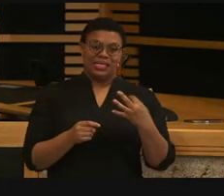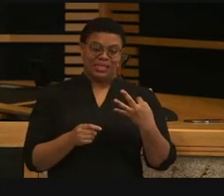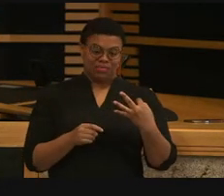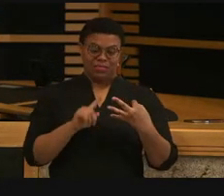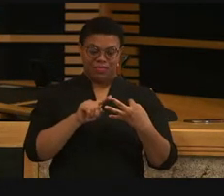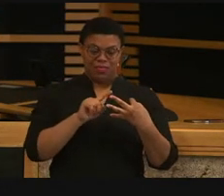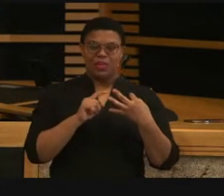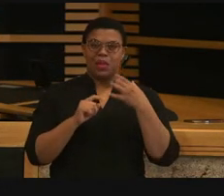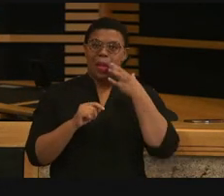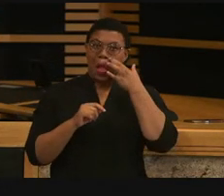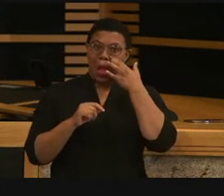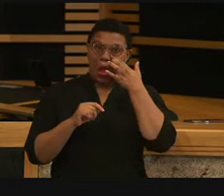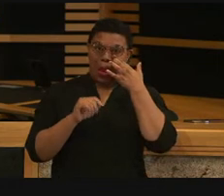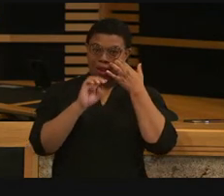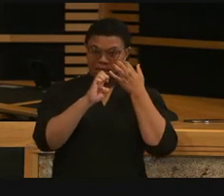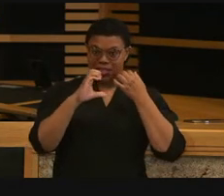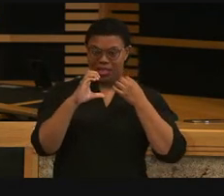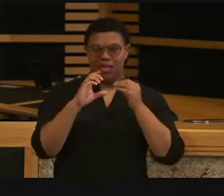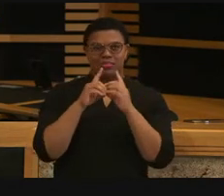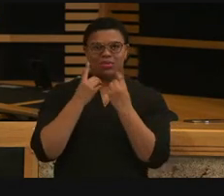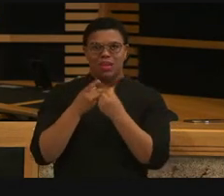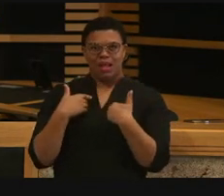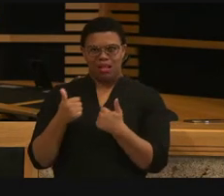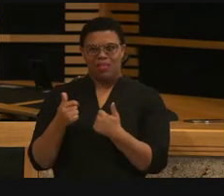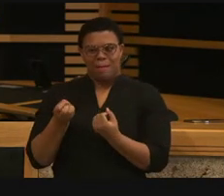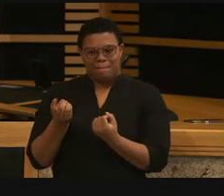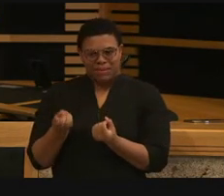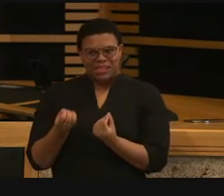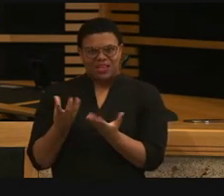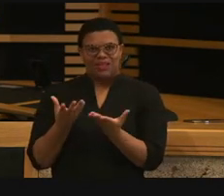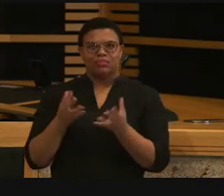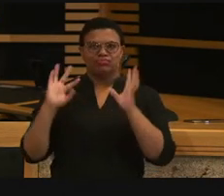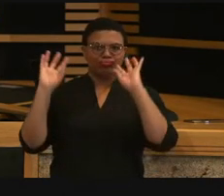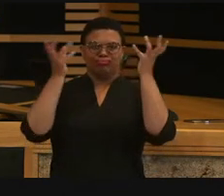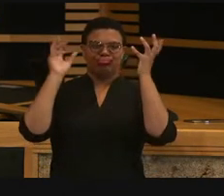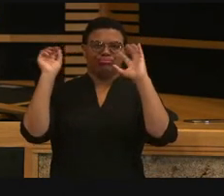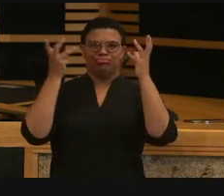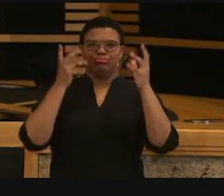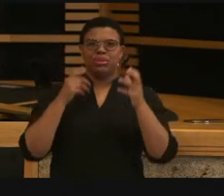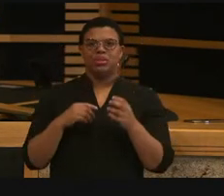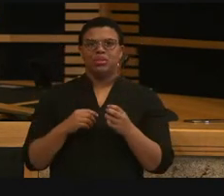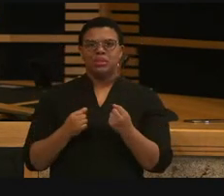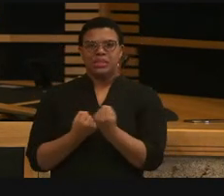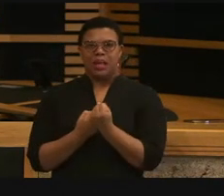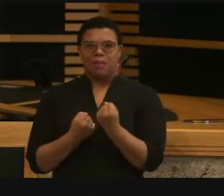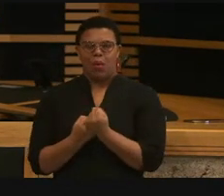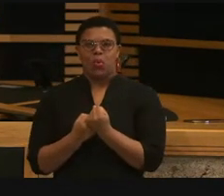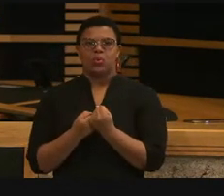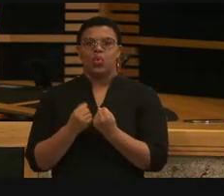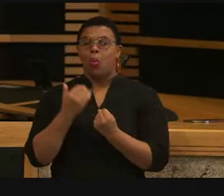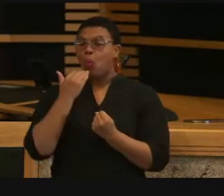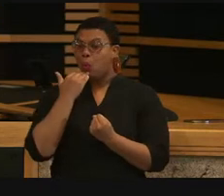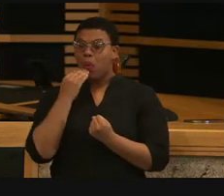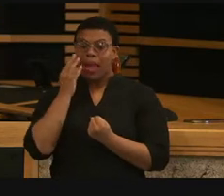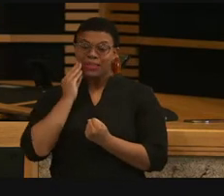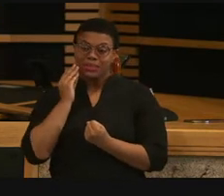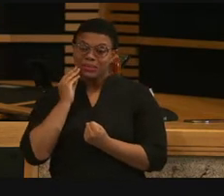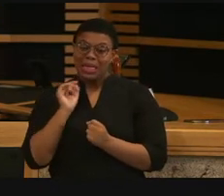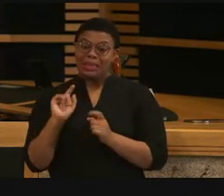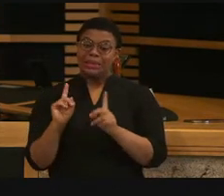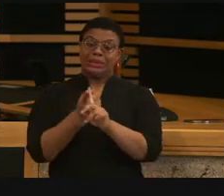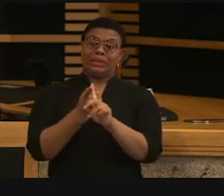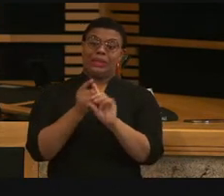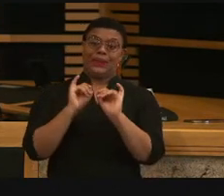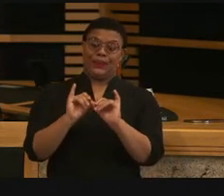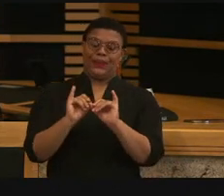Cape Department of Health to provide emergency medical services and support to those affected by road accidents during the